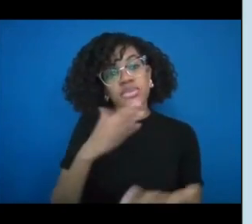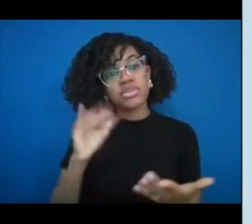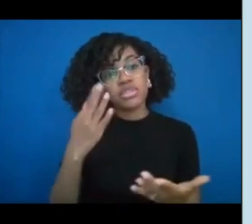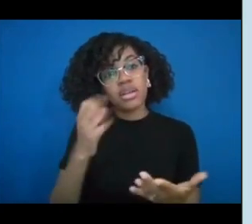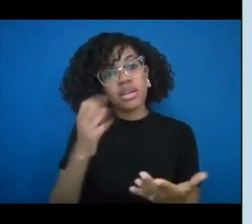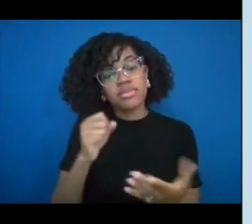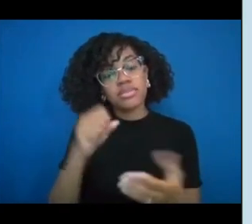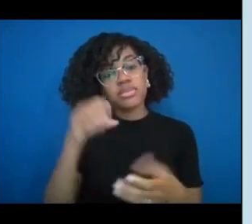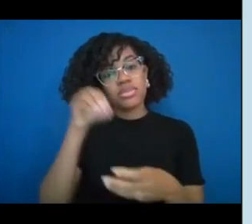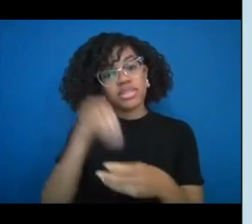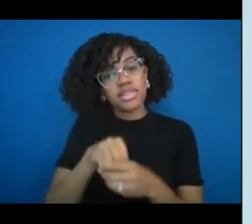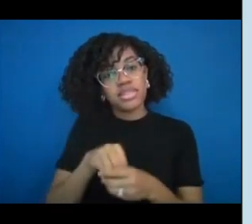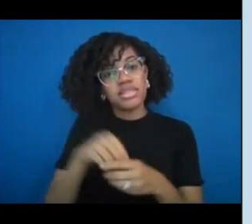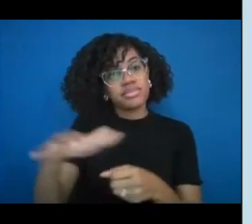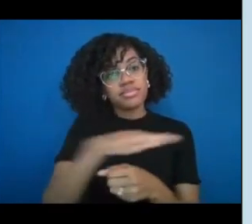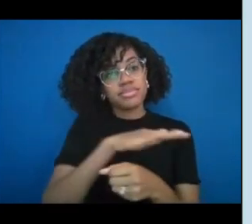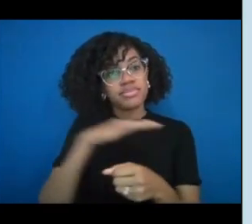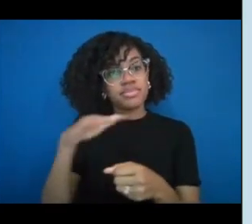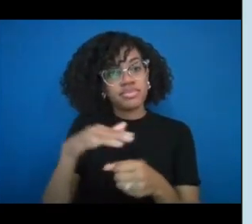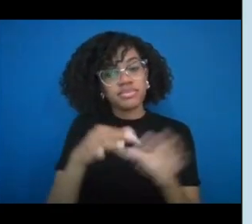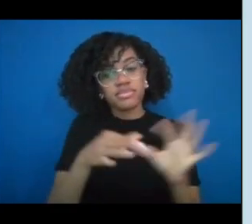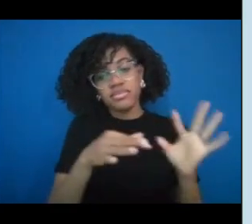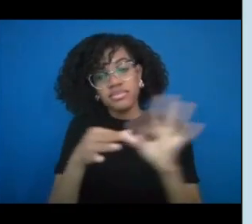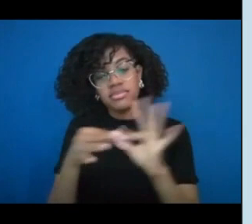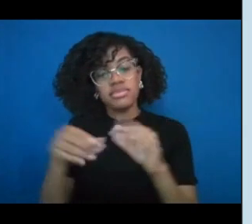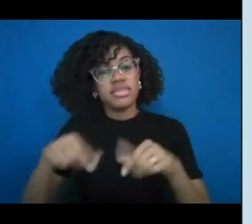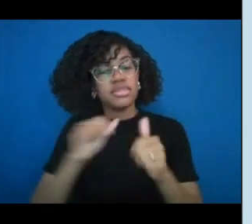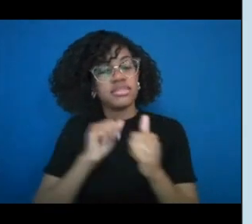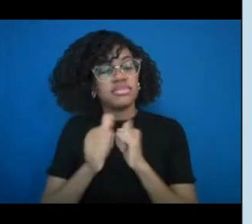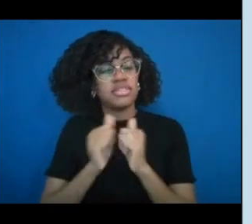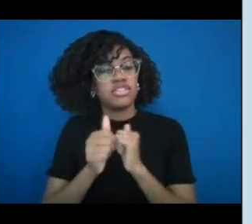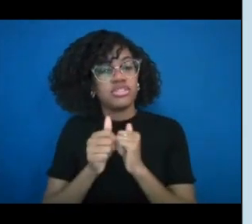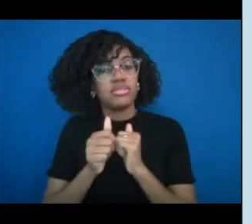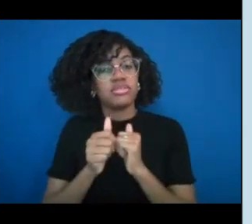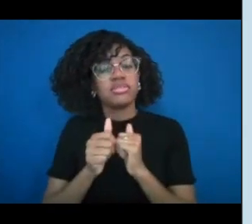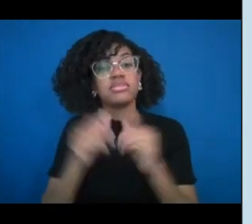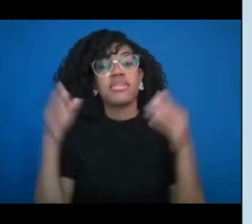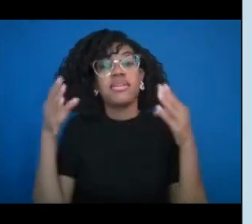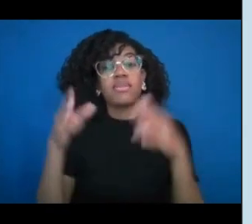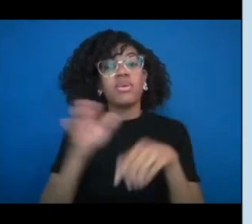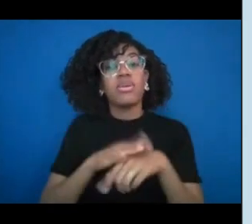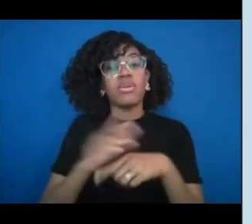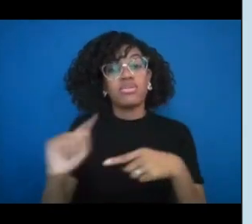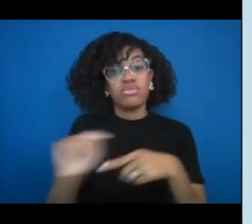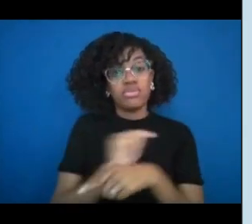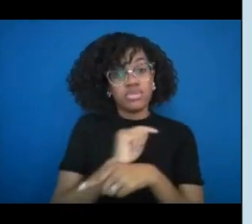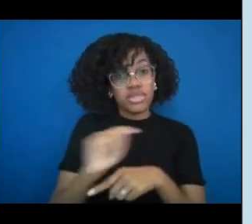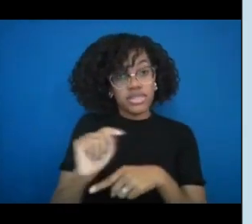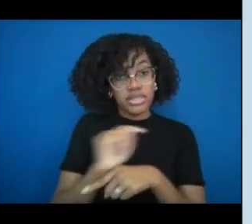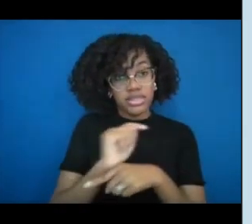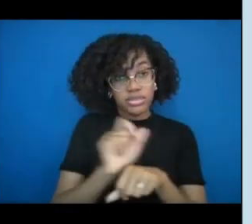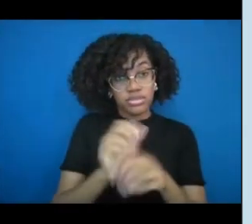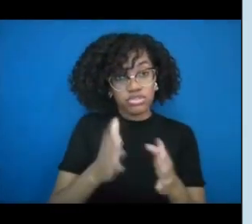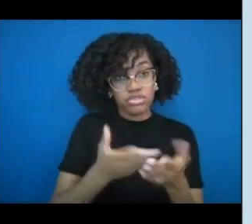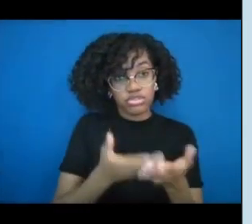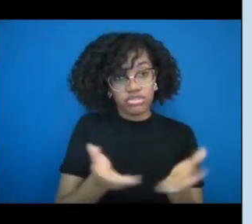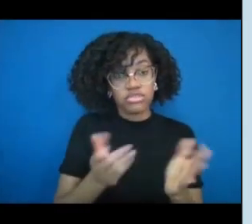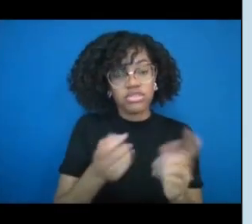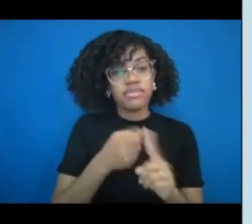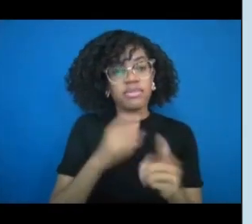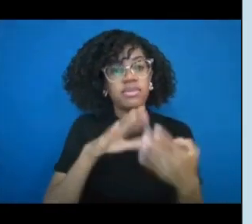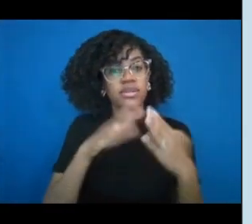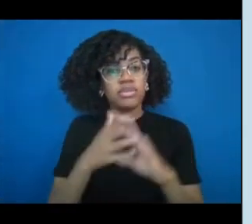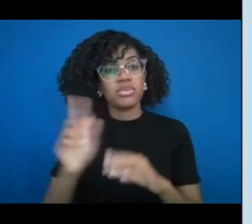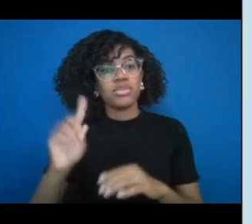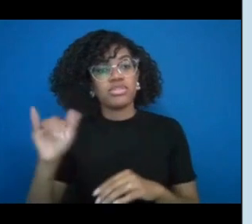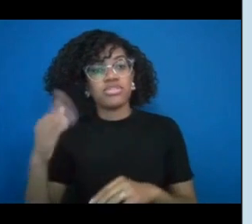the geographies relevant for this competition, with a focus on training workers from the community where the jobs are